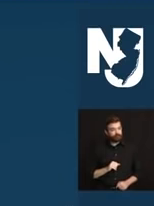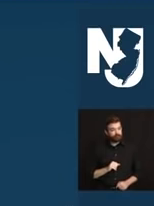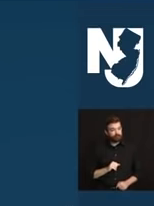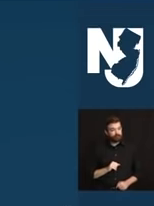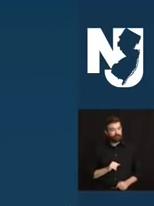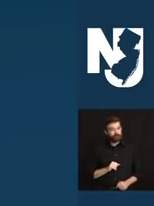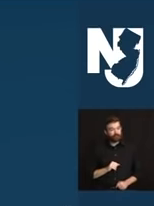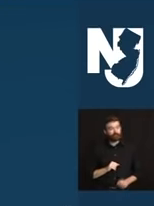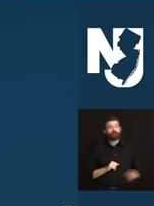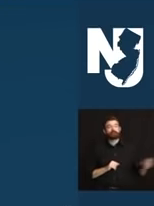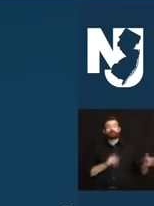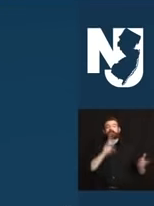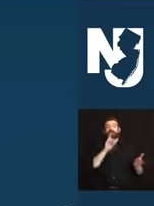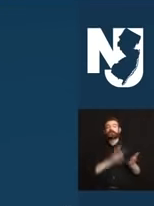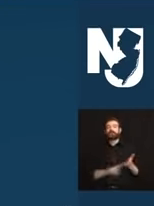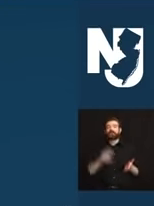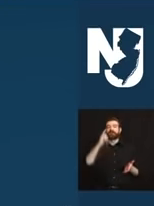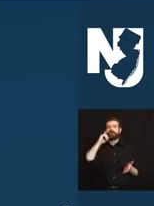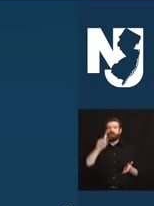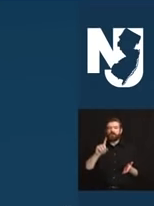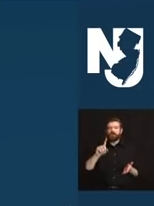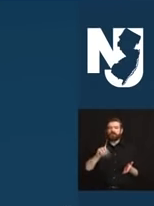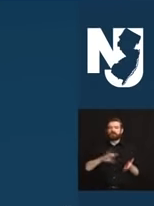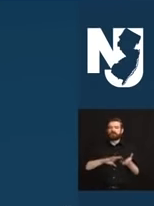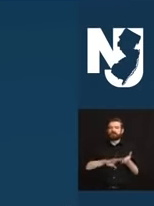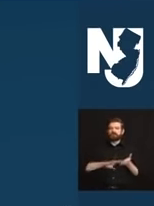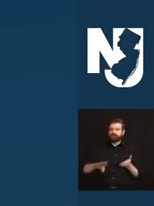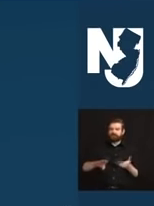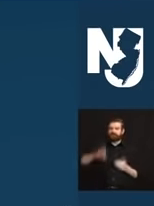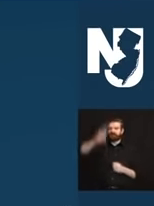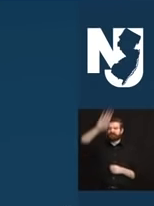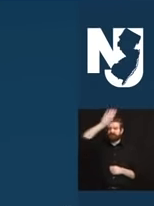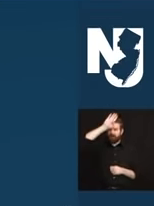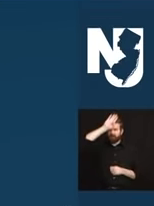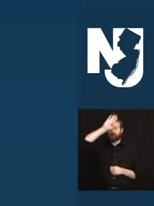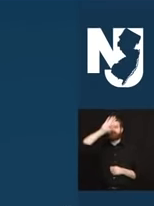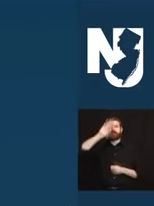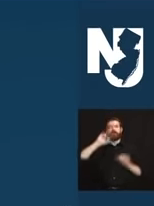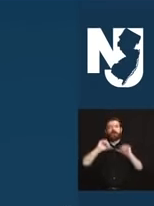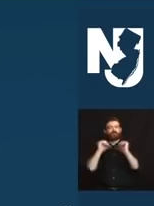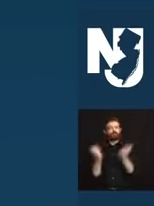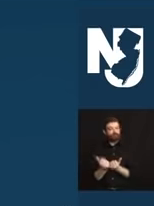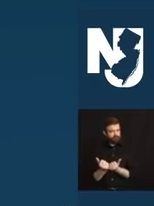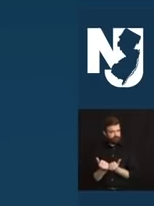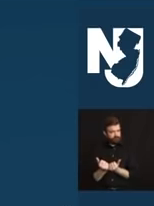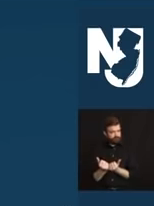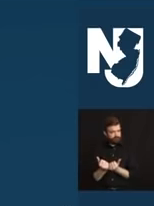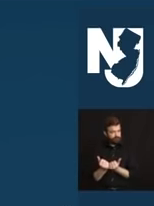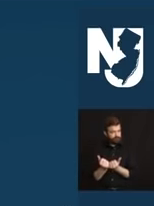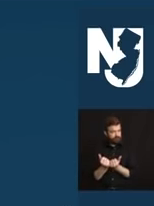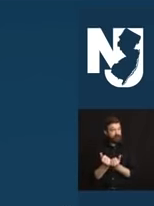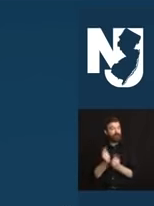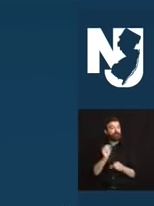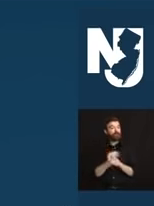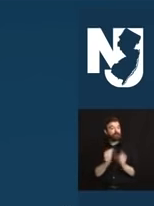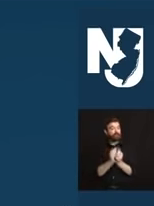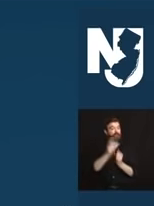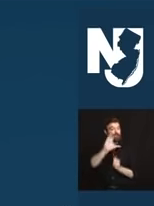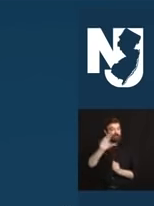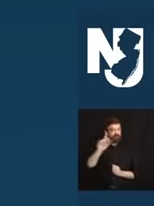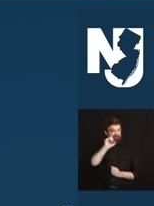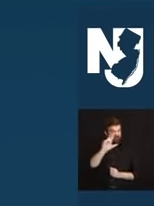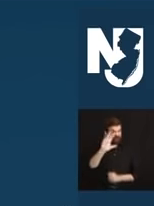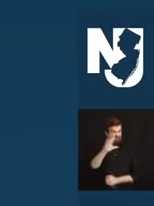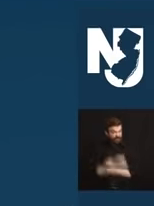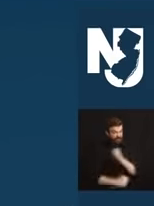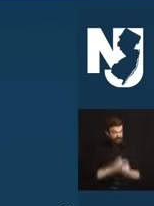Association. Henry was a volunteer for the St. Joseph CCD program for 35 years and a member of the Knights